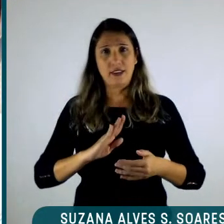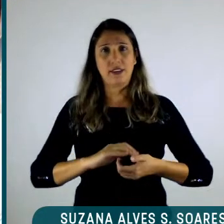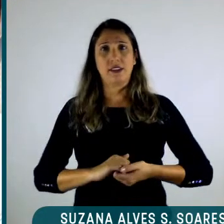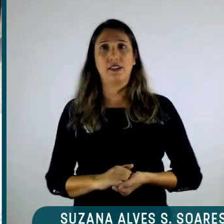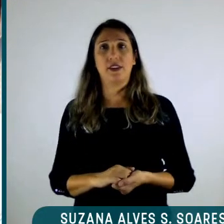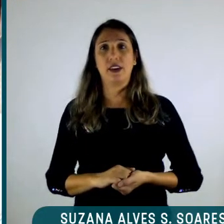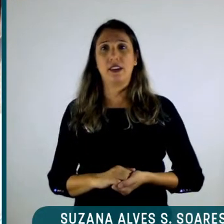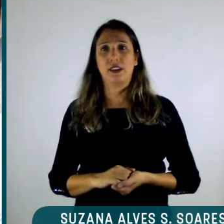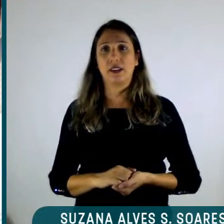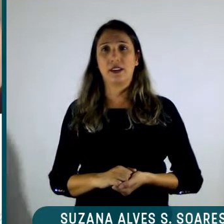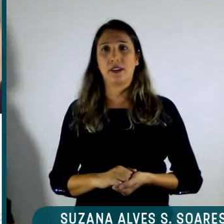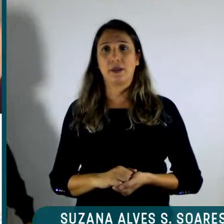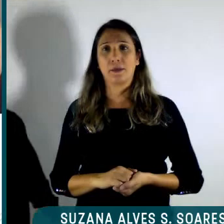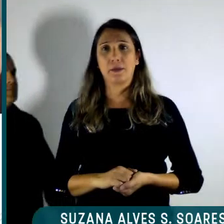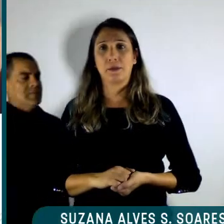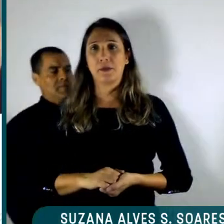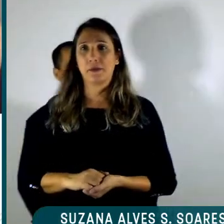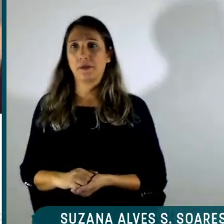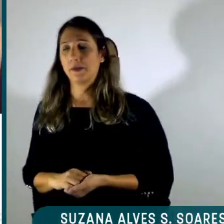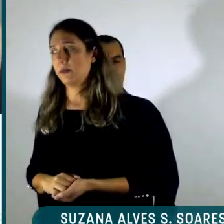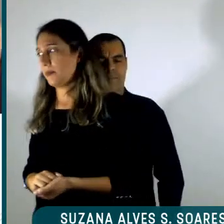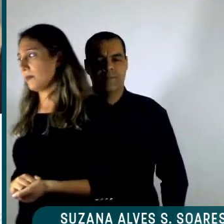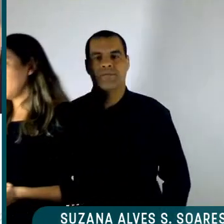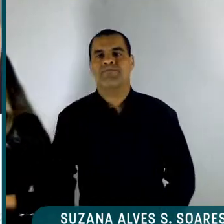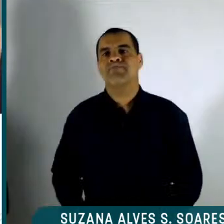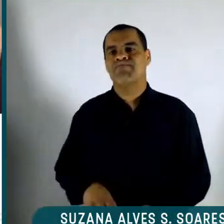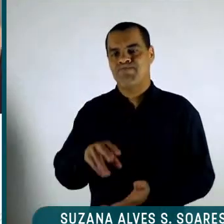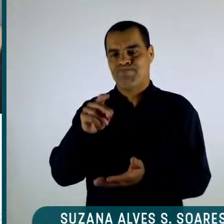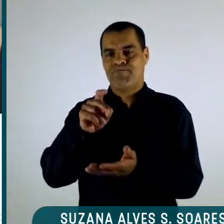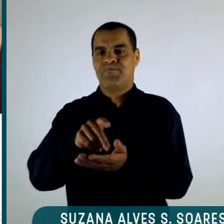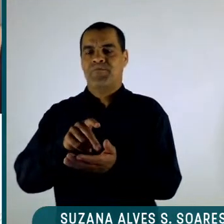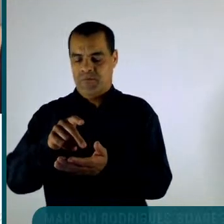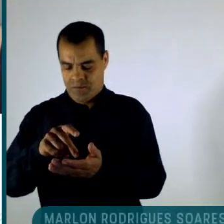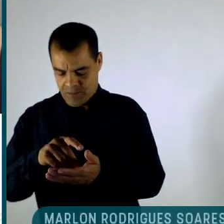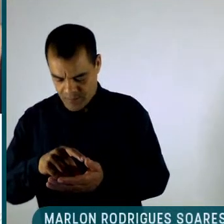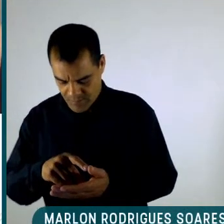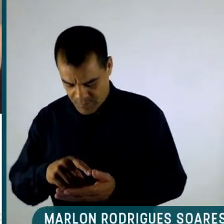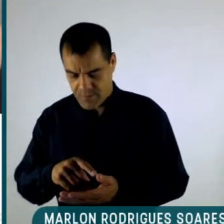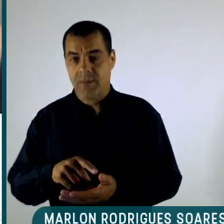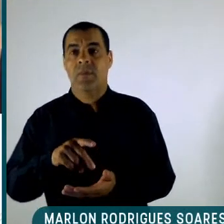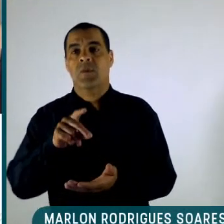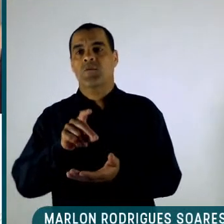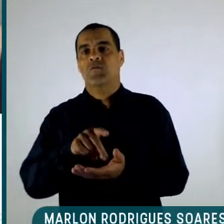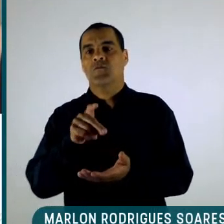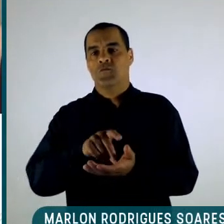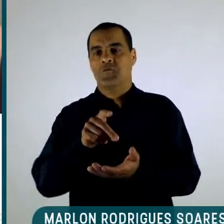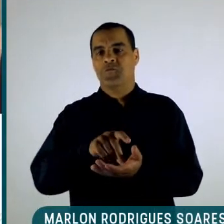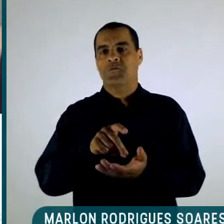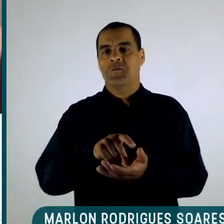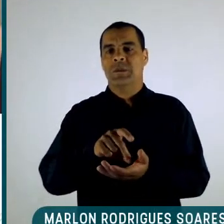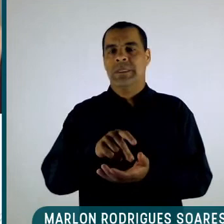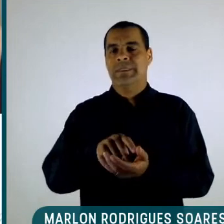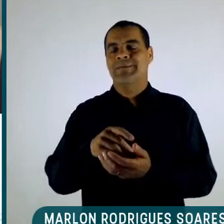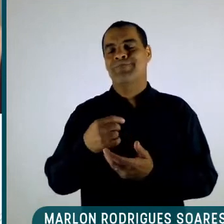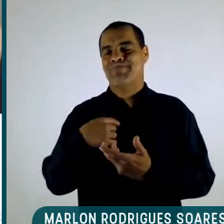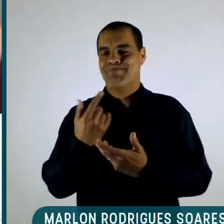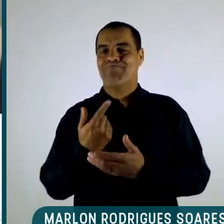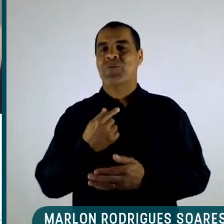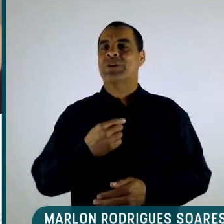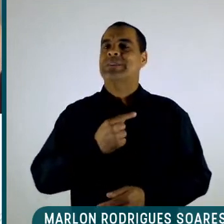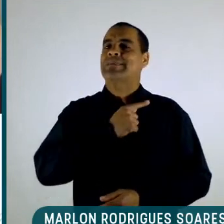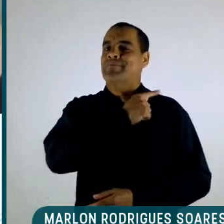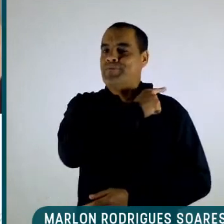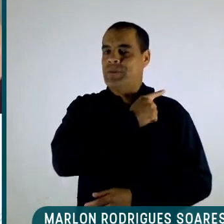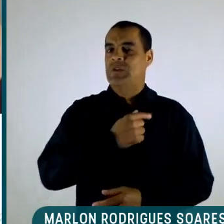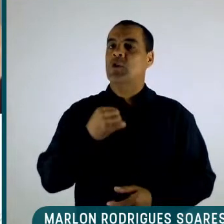You cannot provide public, free of charge health to everyone without funding. Thank